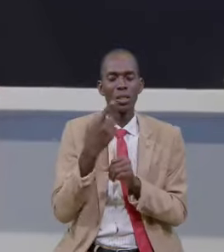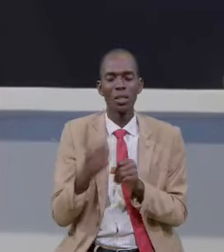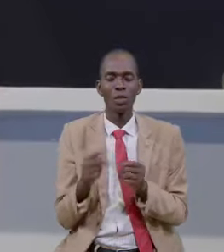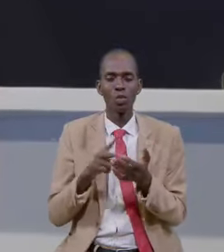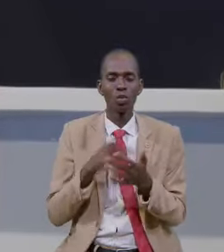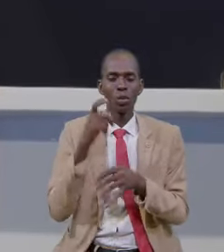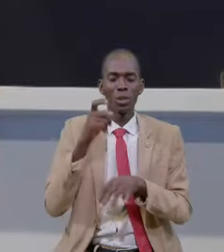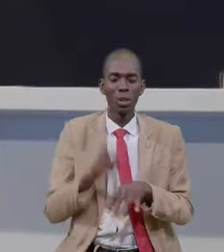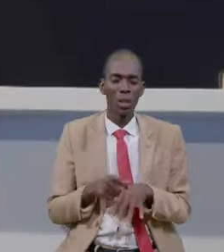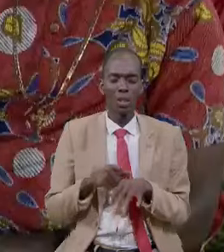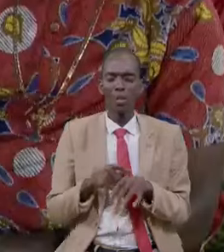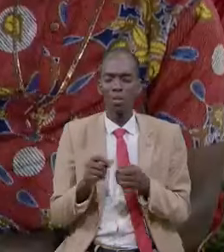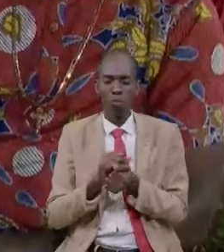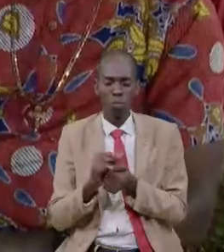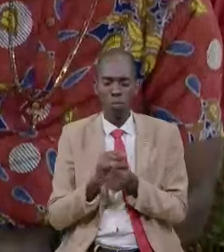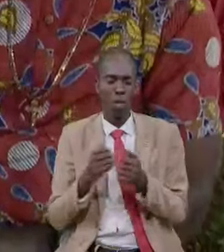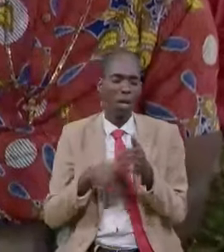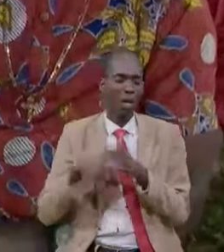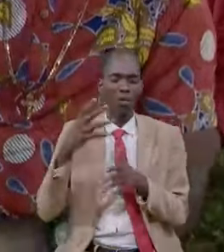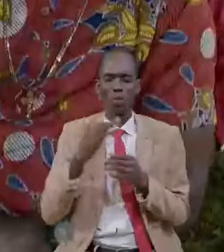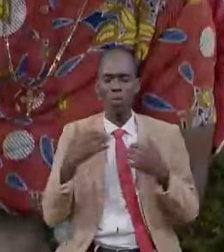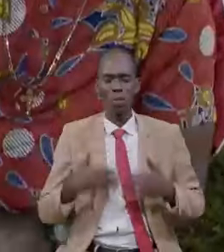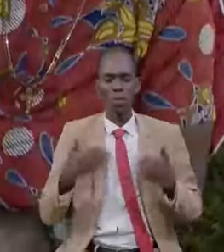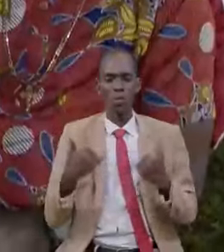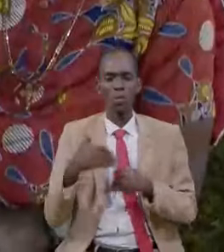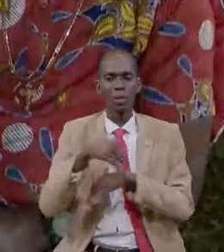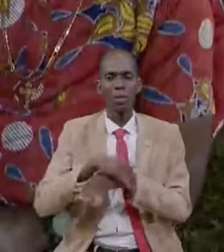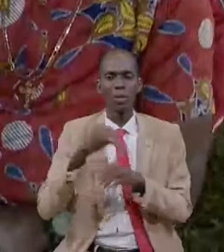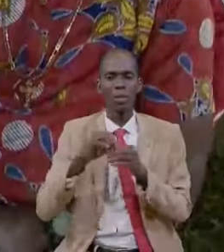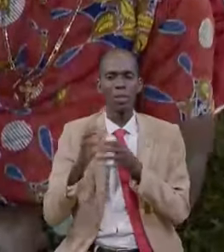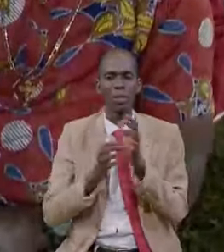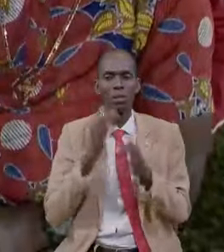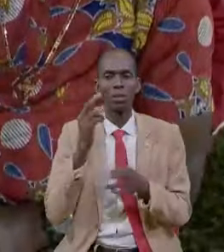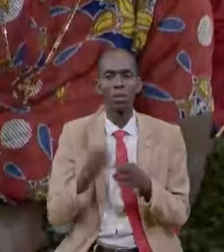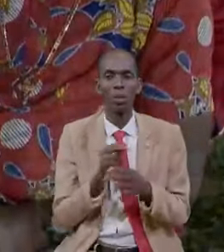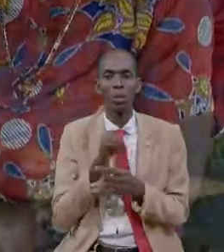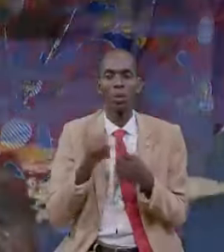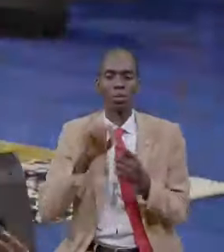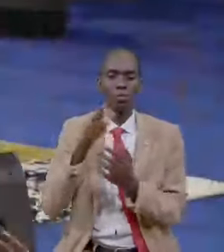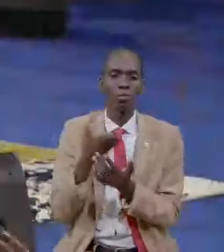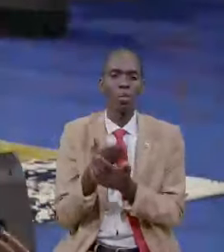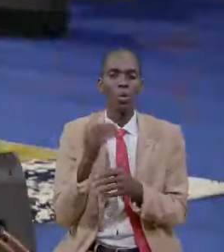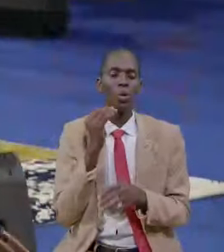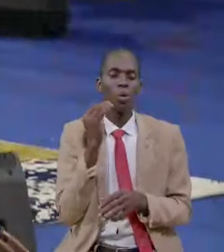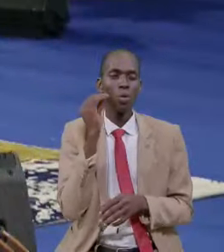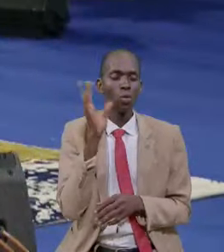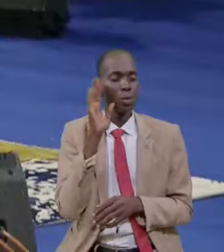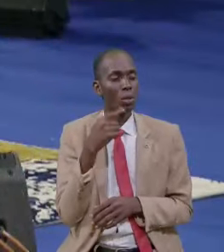it away from your body tonight. Then when you get home, you say, my